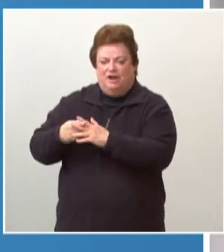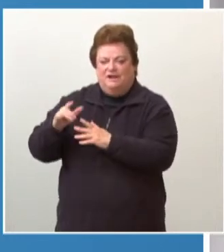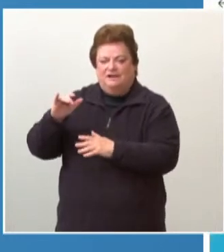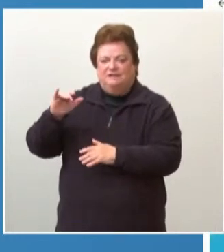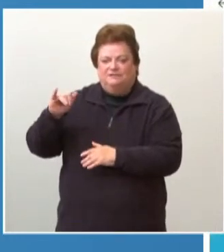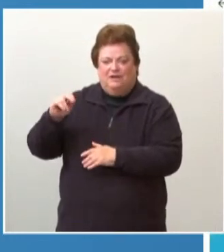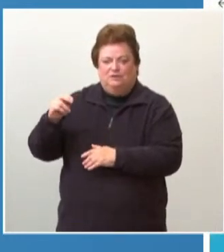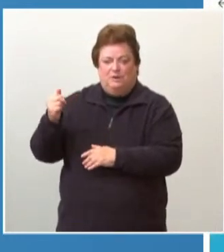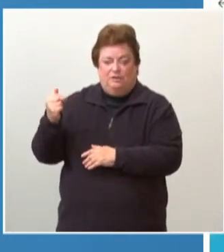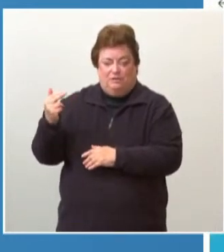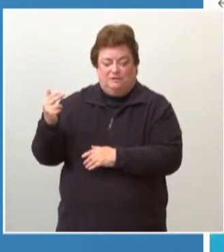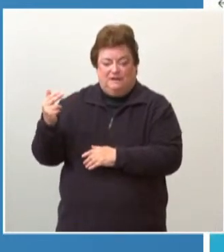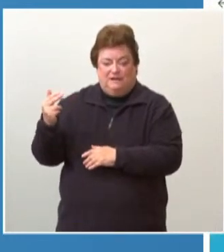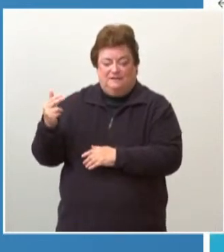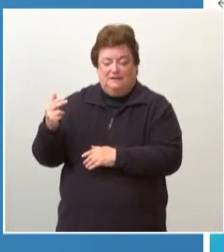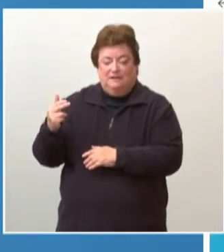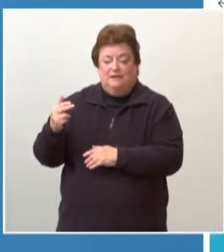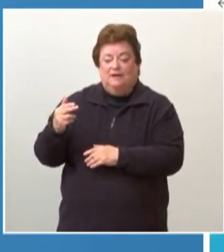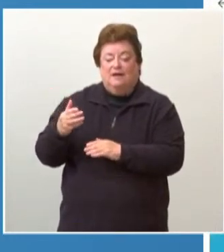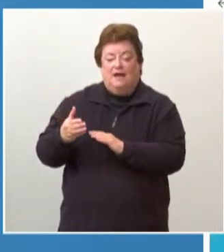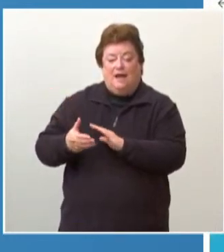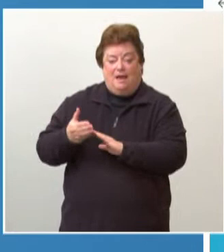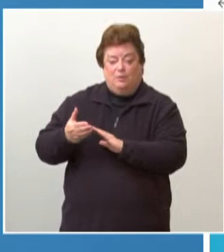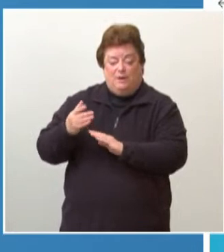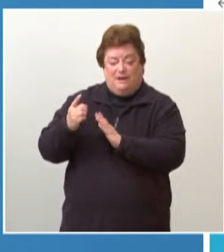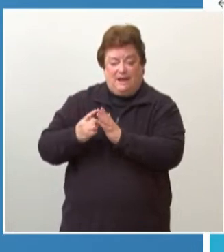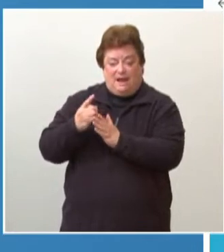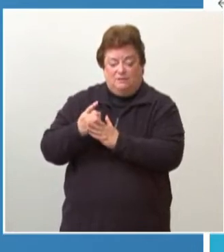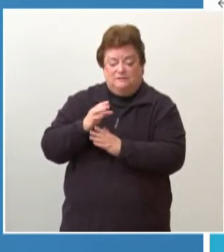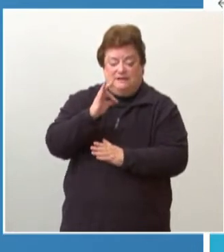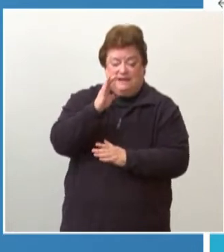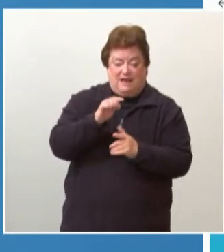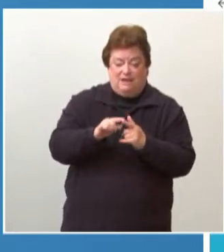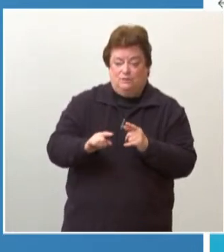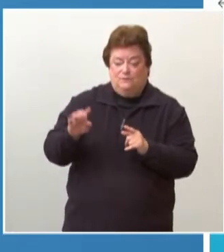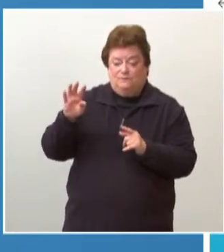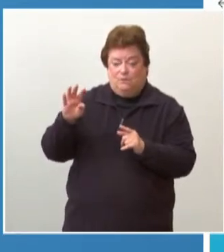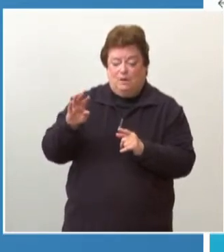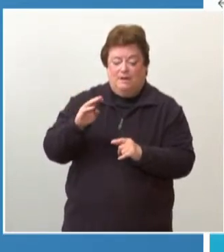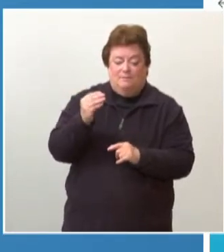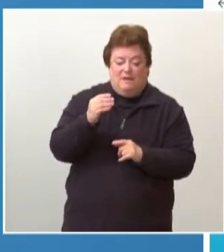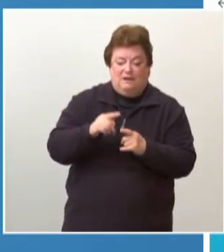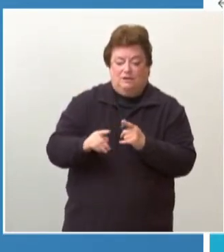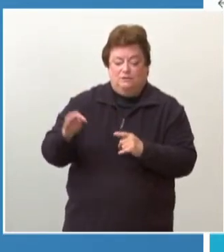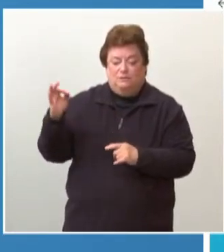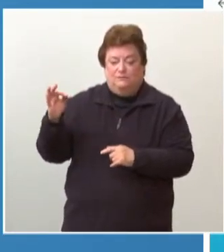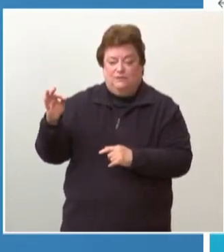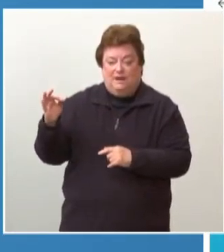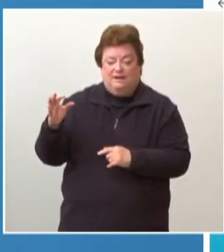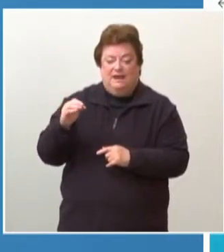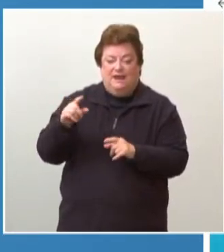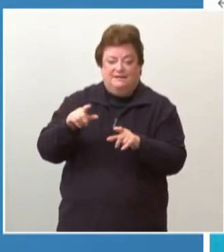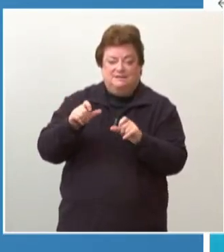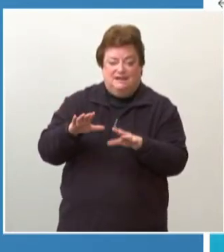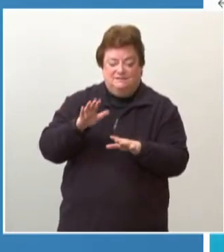13th. The hours of operation will be from 9 a.m. to 4 p.m. Monday through Friday, and testing will be